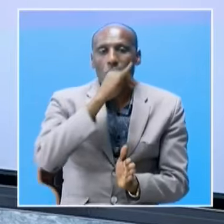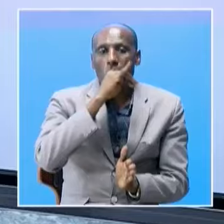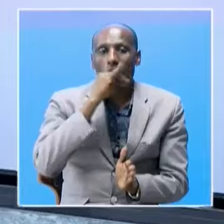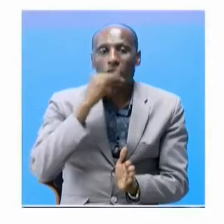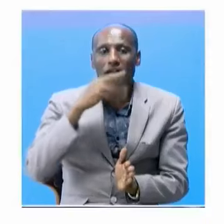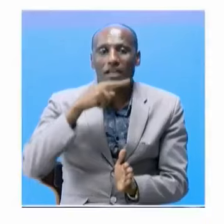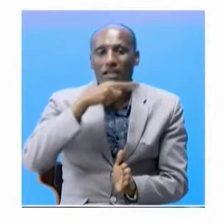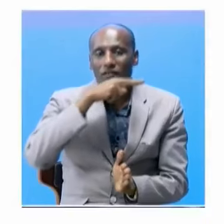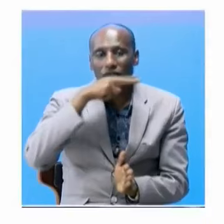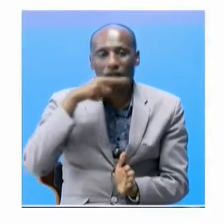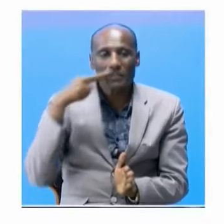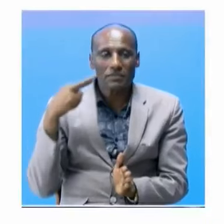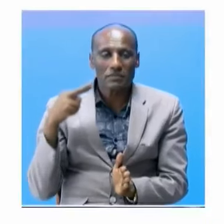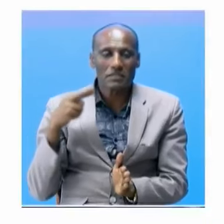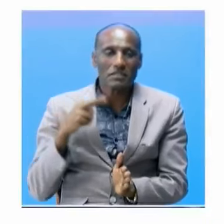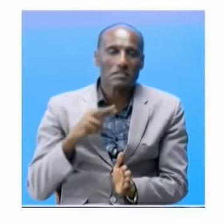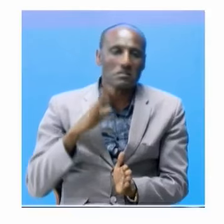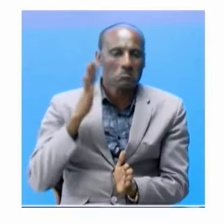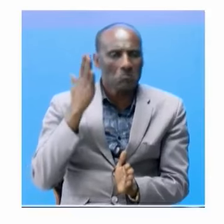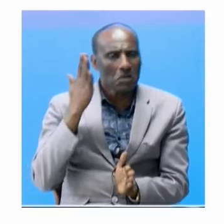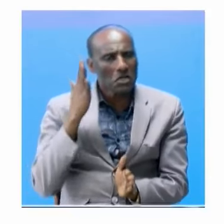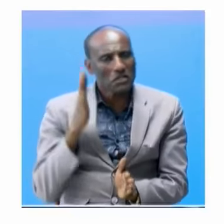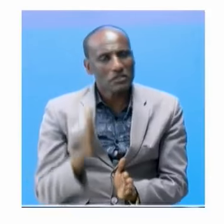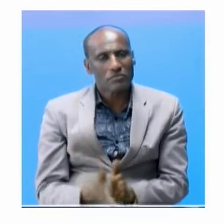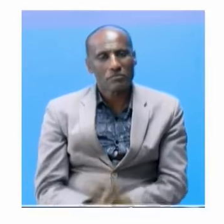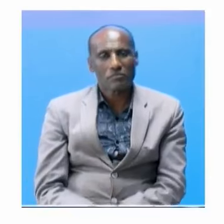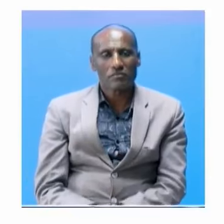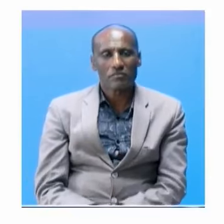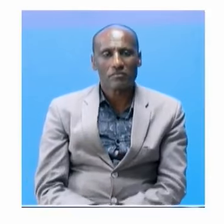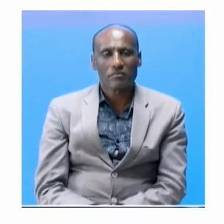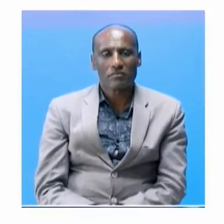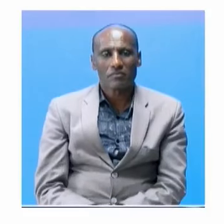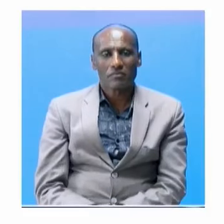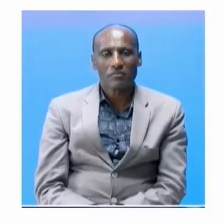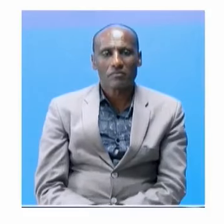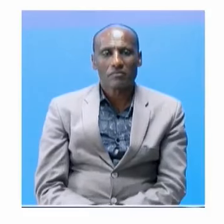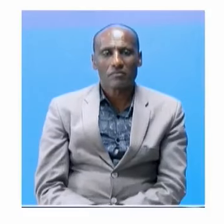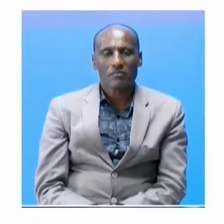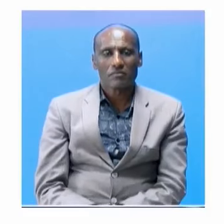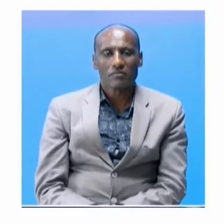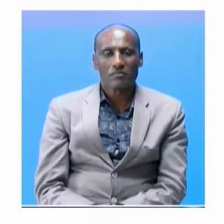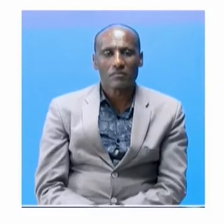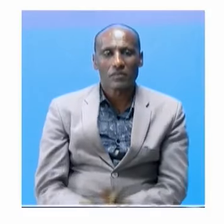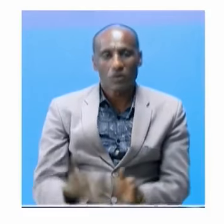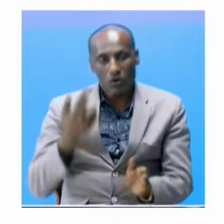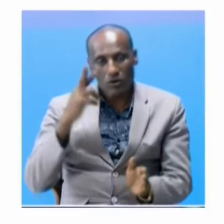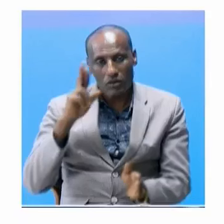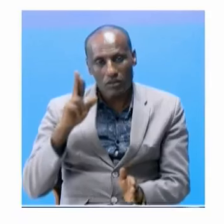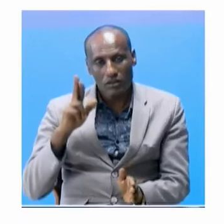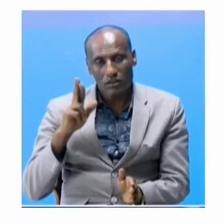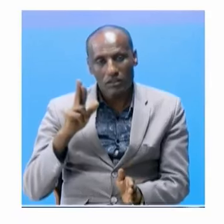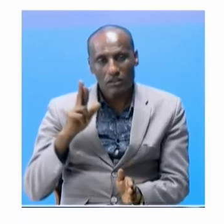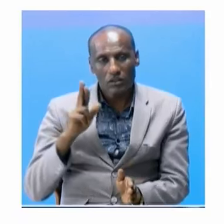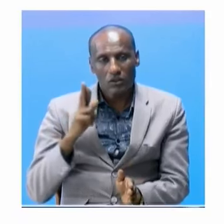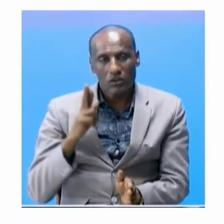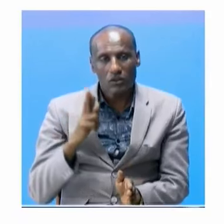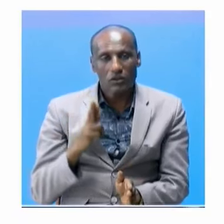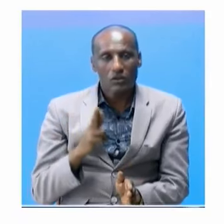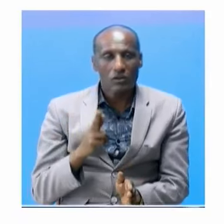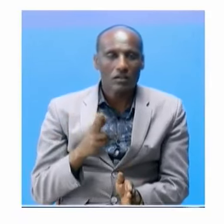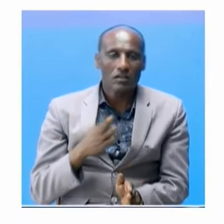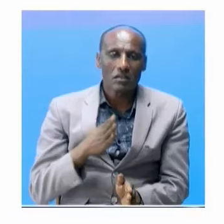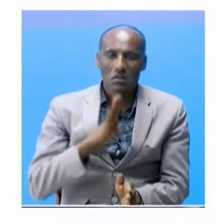are might, yes? Might, or as you can see on the second